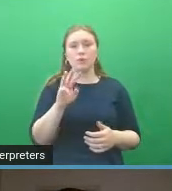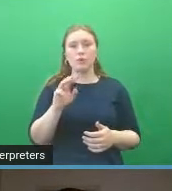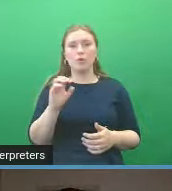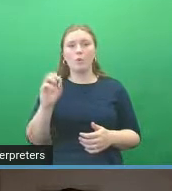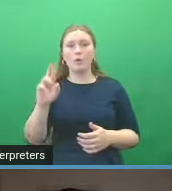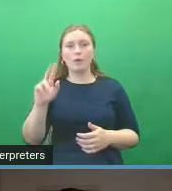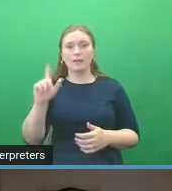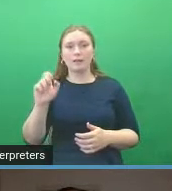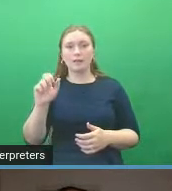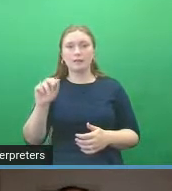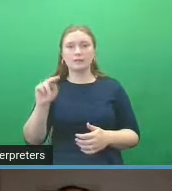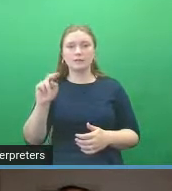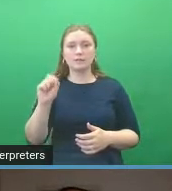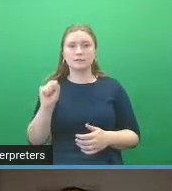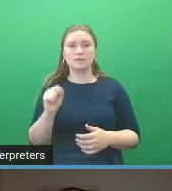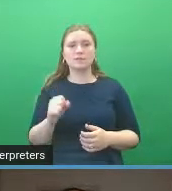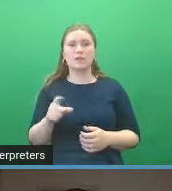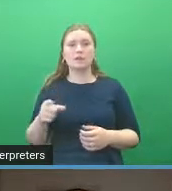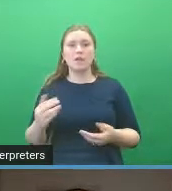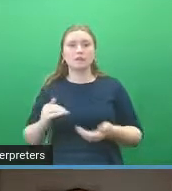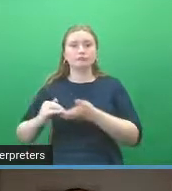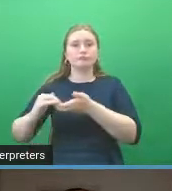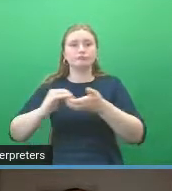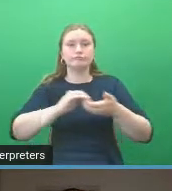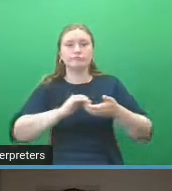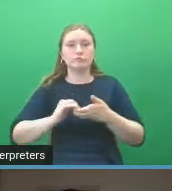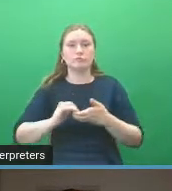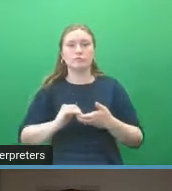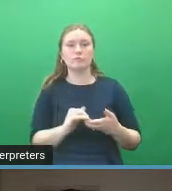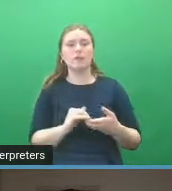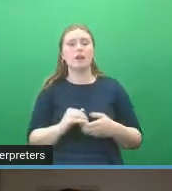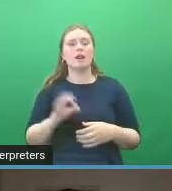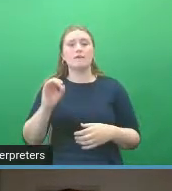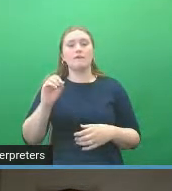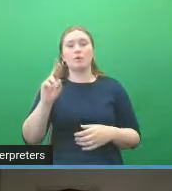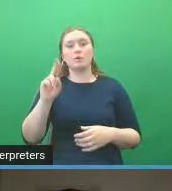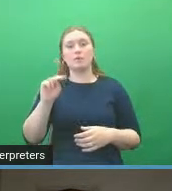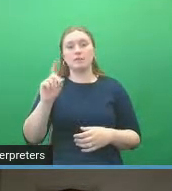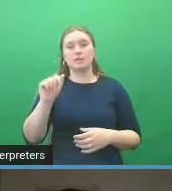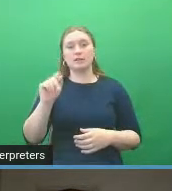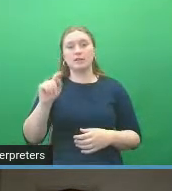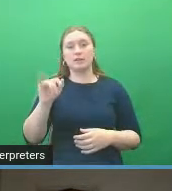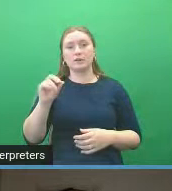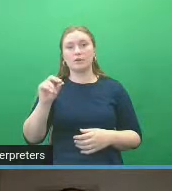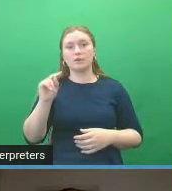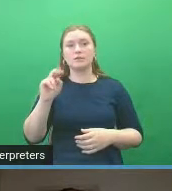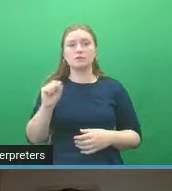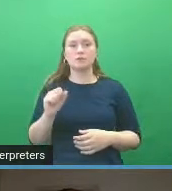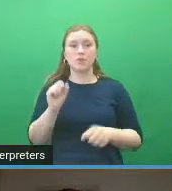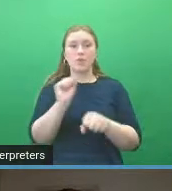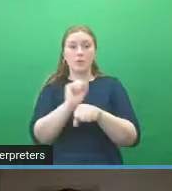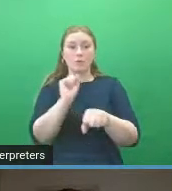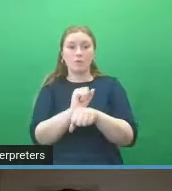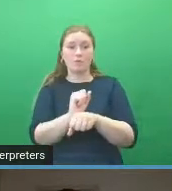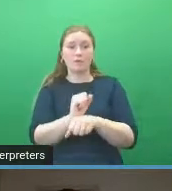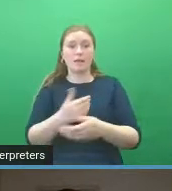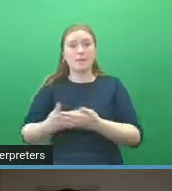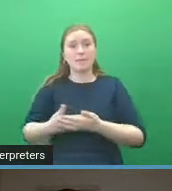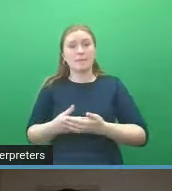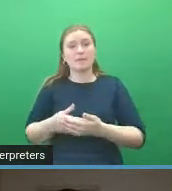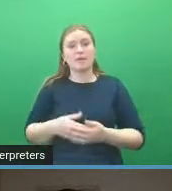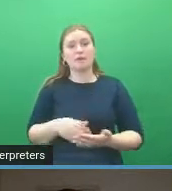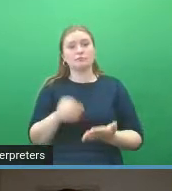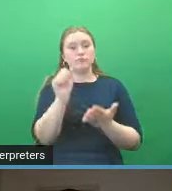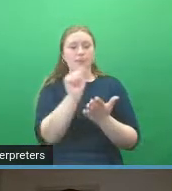Southern Art collaborated with the Hellis Foundation on the Young Audience of Louisiana series, Baby Arts Play. These 30-minute online sessions